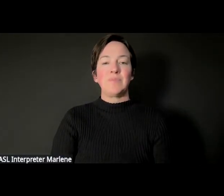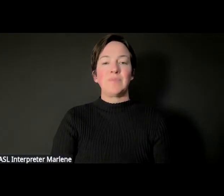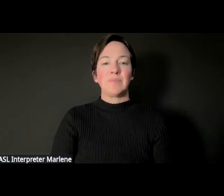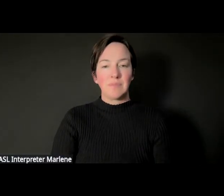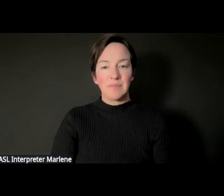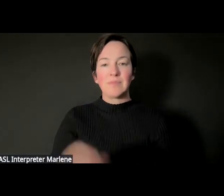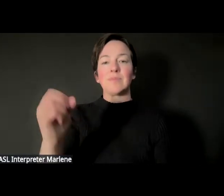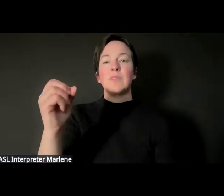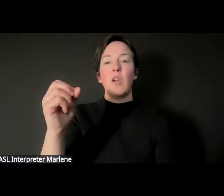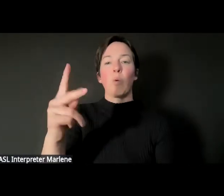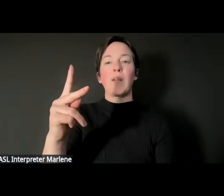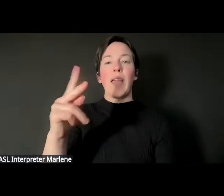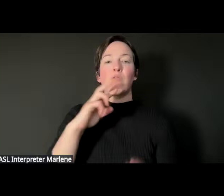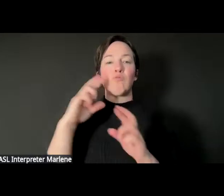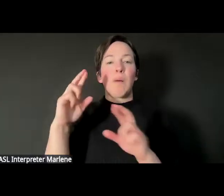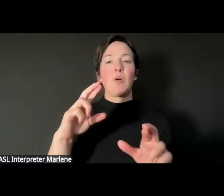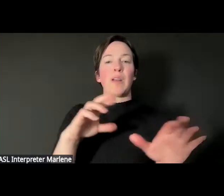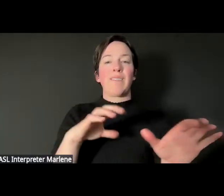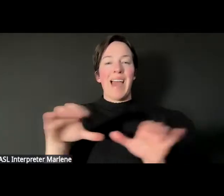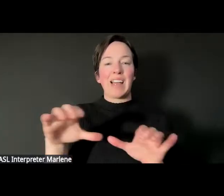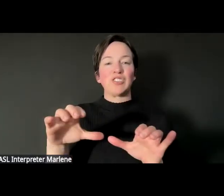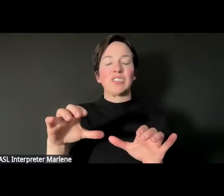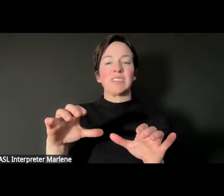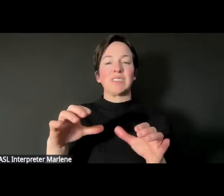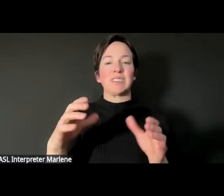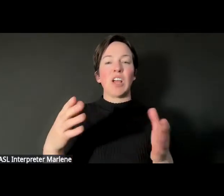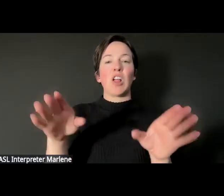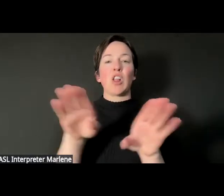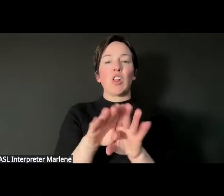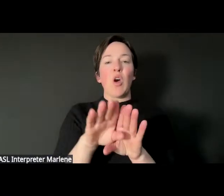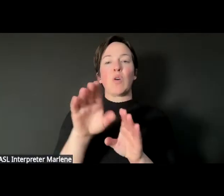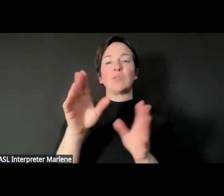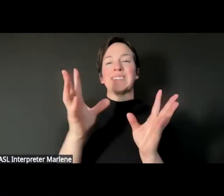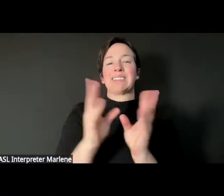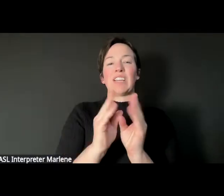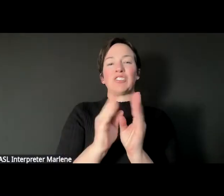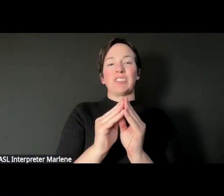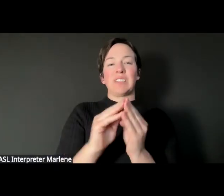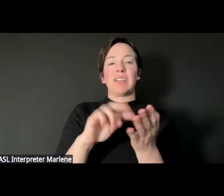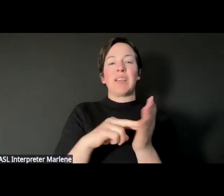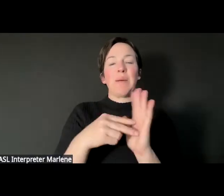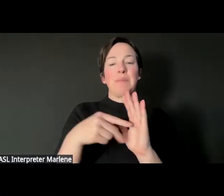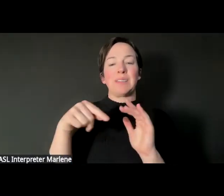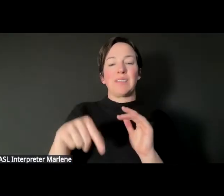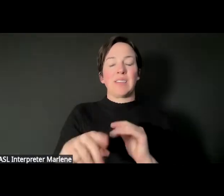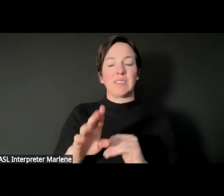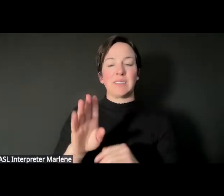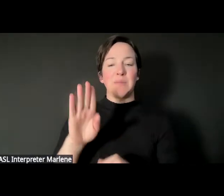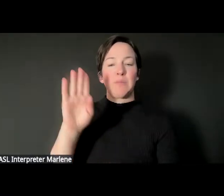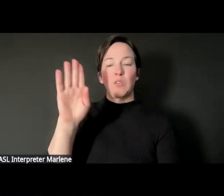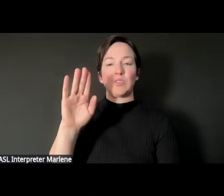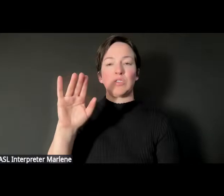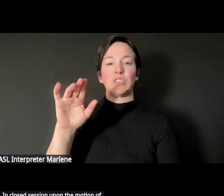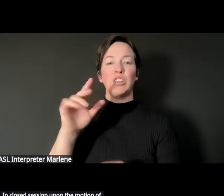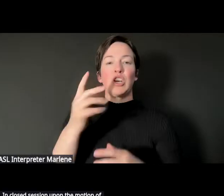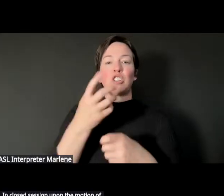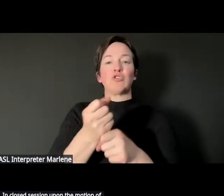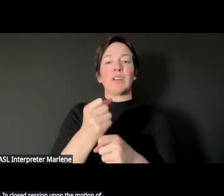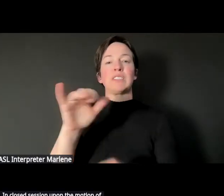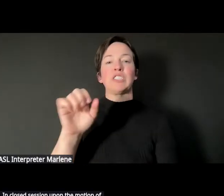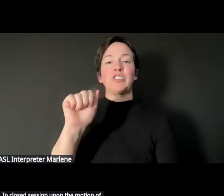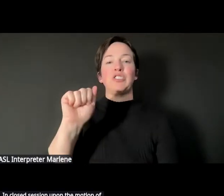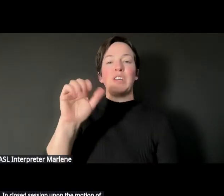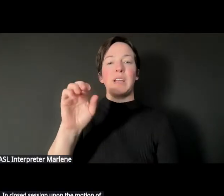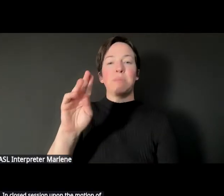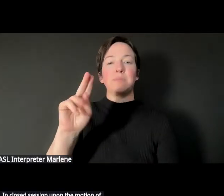Okay. Report of actions taken in closed session. In closed session upon the motion of Trustee Jacobson and